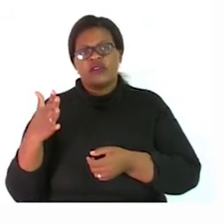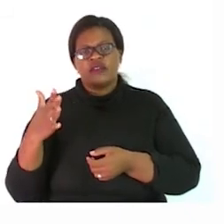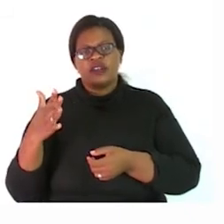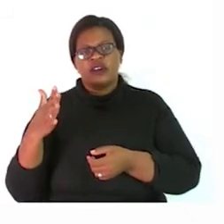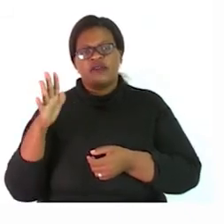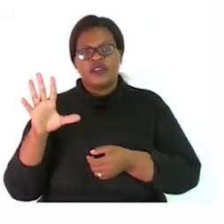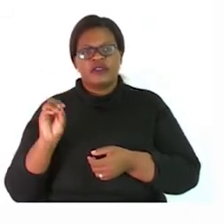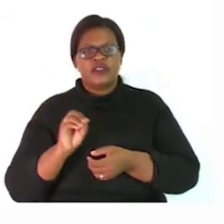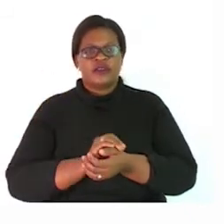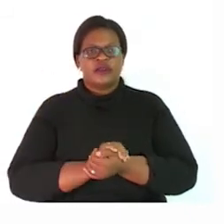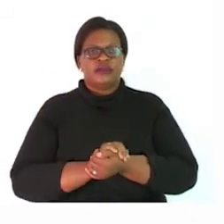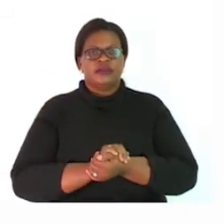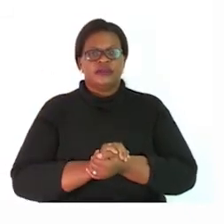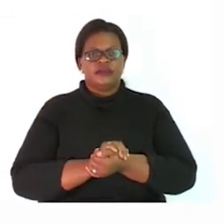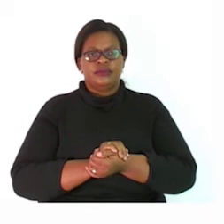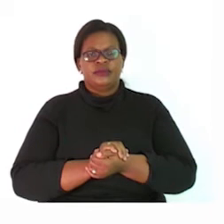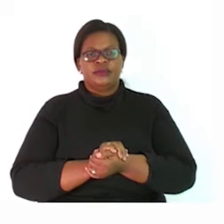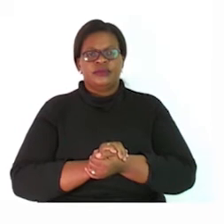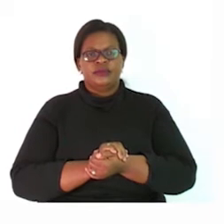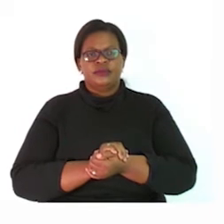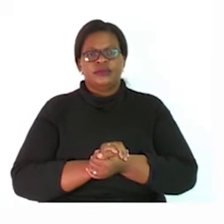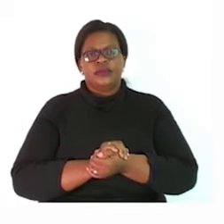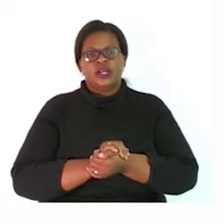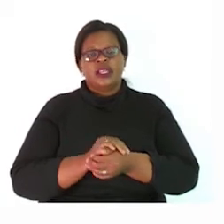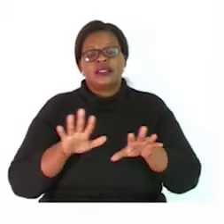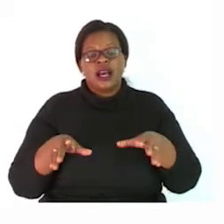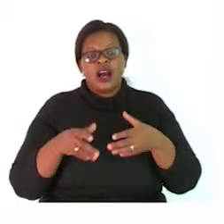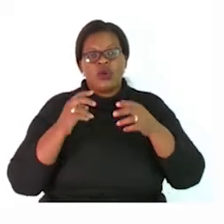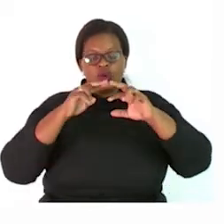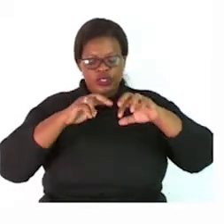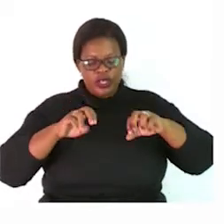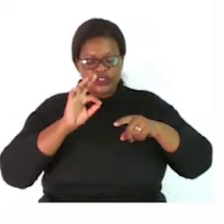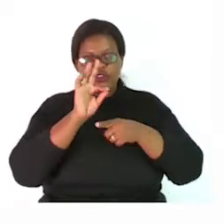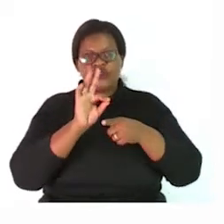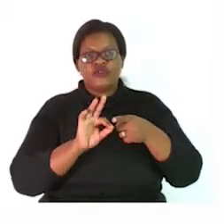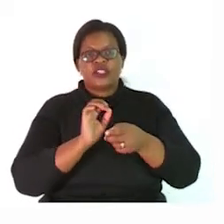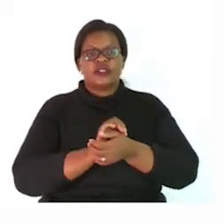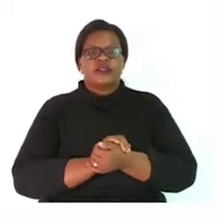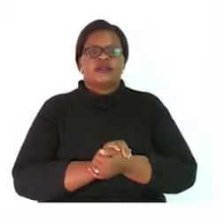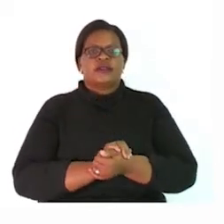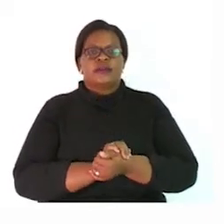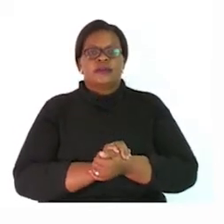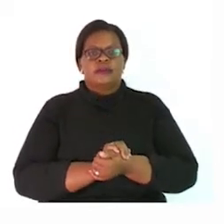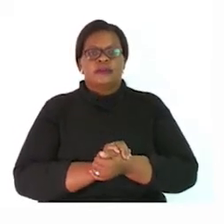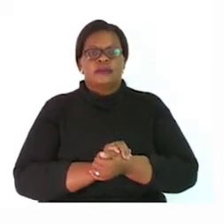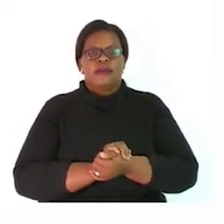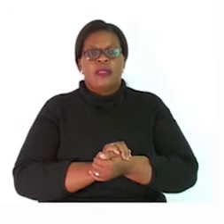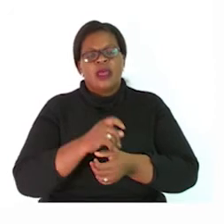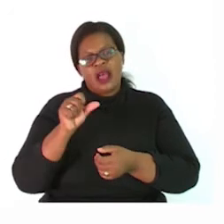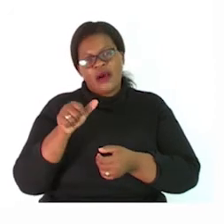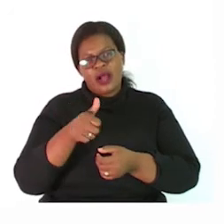and 50. That is how we find factors. Now, our other